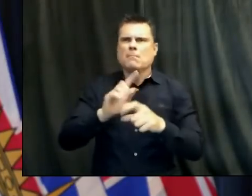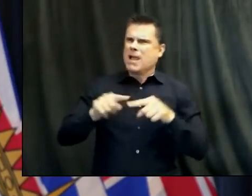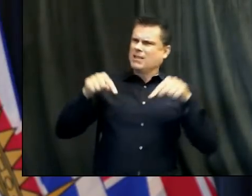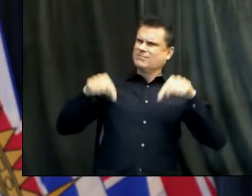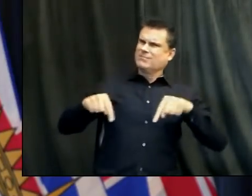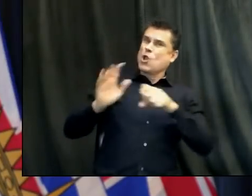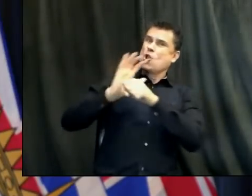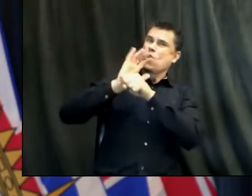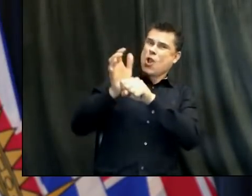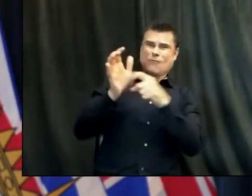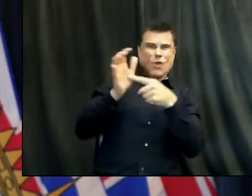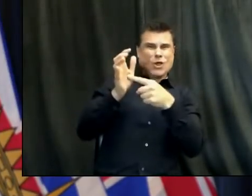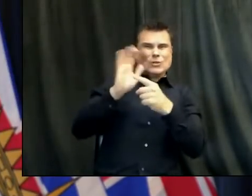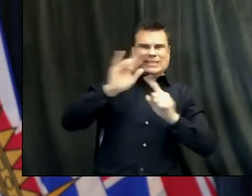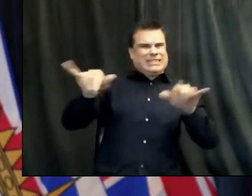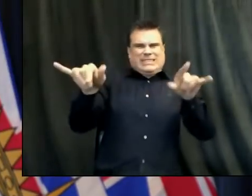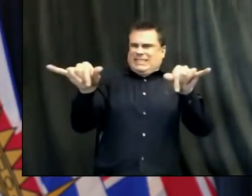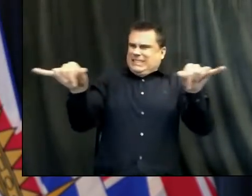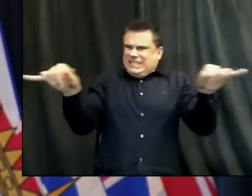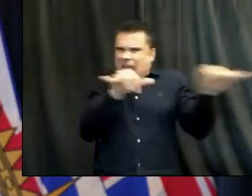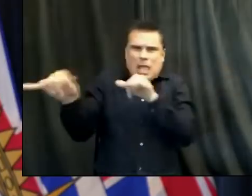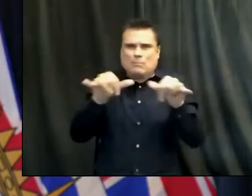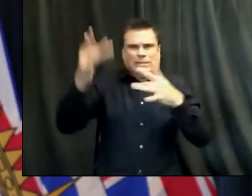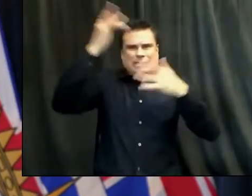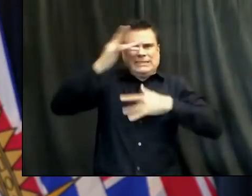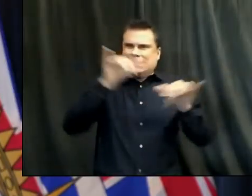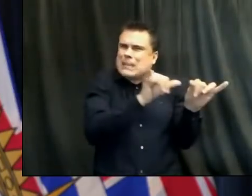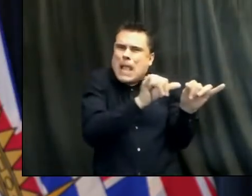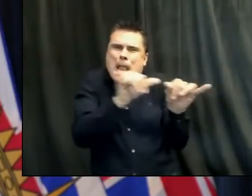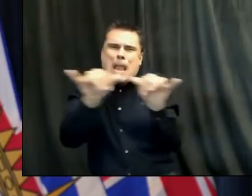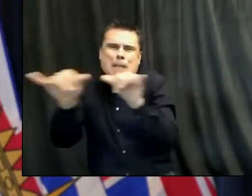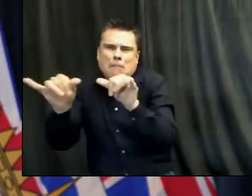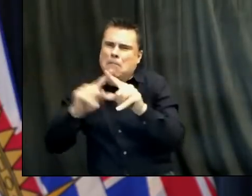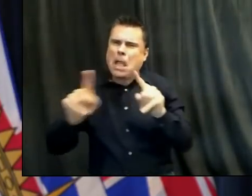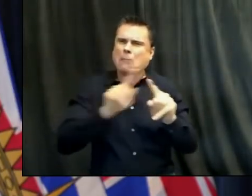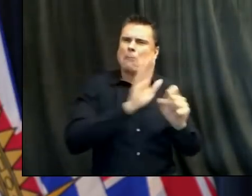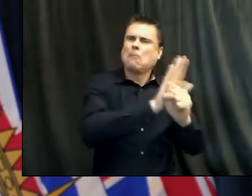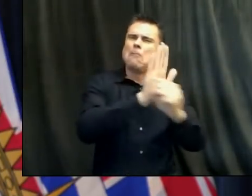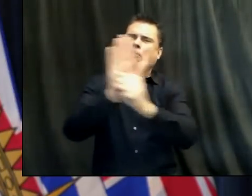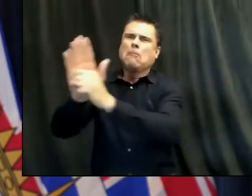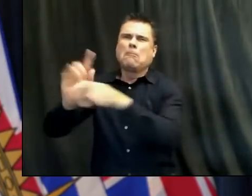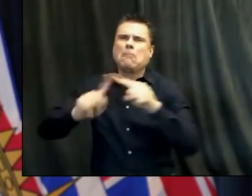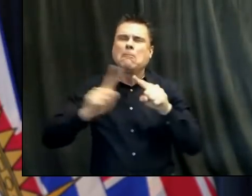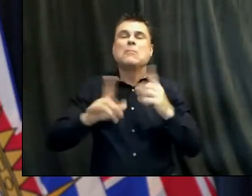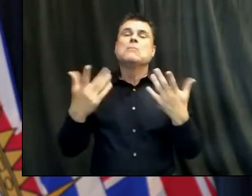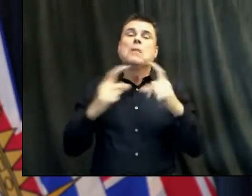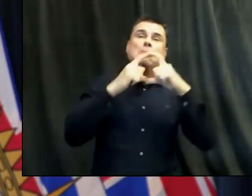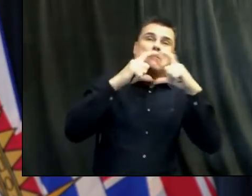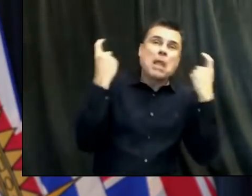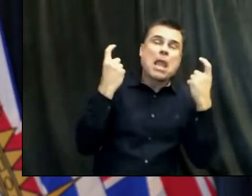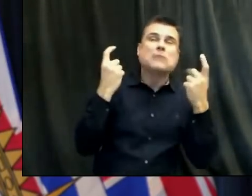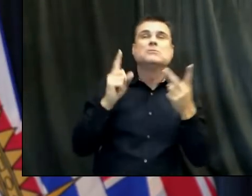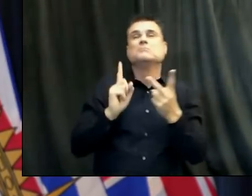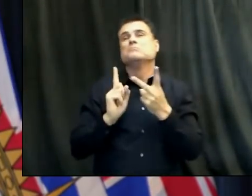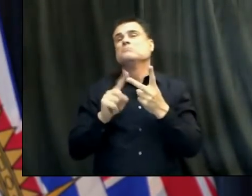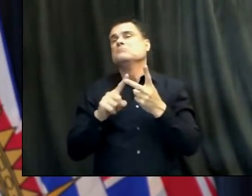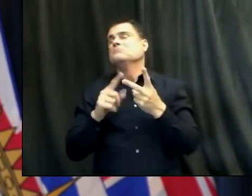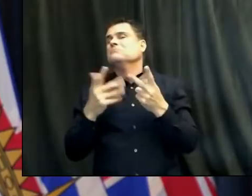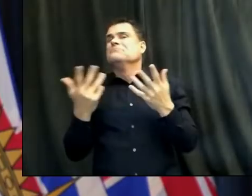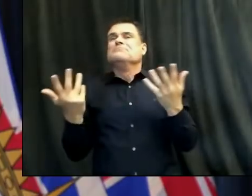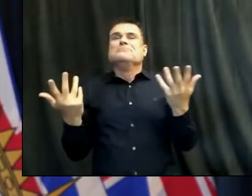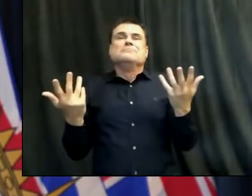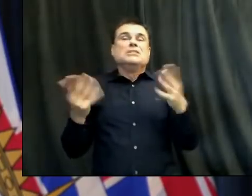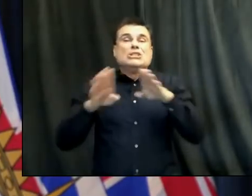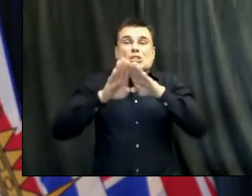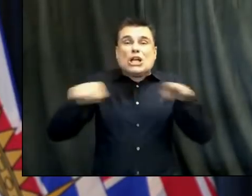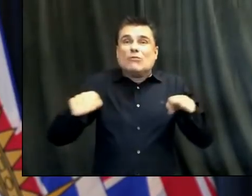know, masking policies in schools, restrictions around, you know, pulling kids out of schools? Like, what